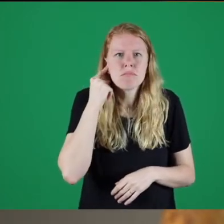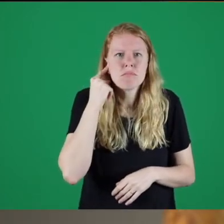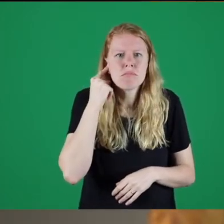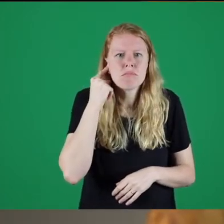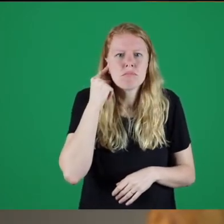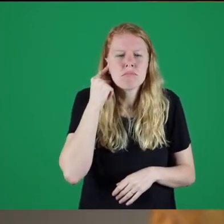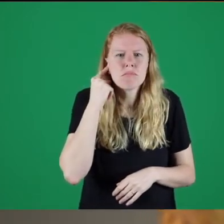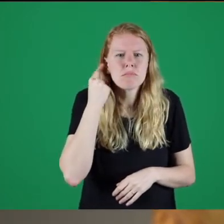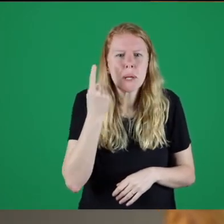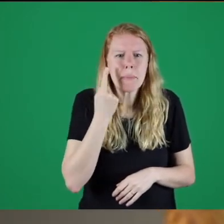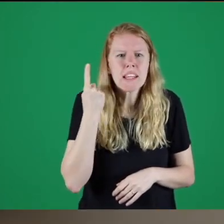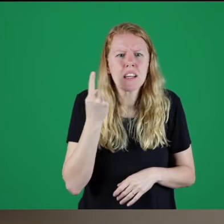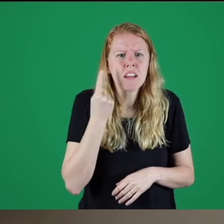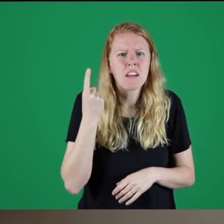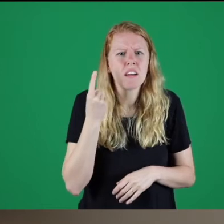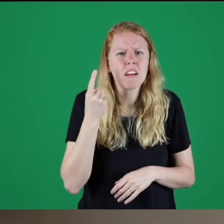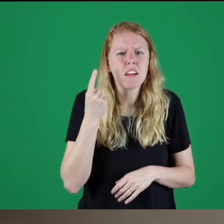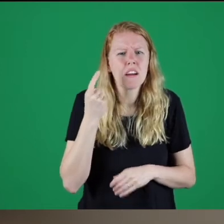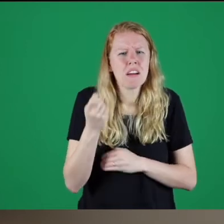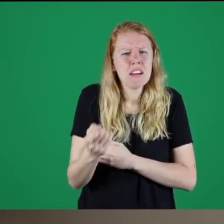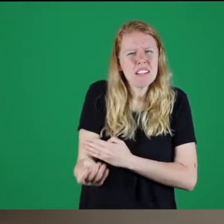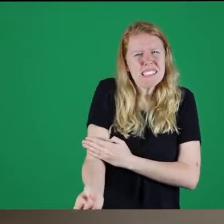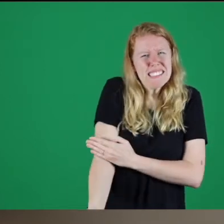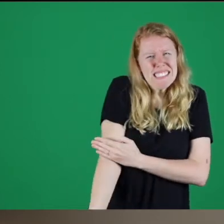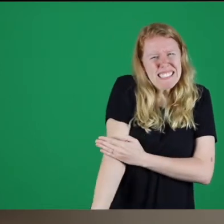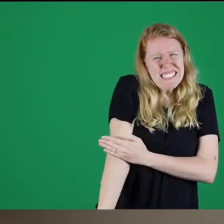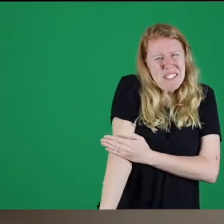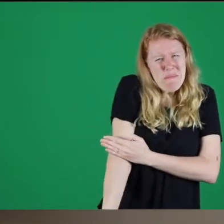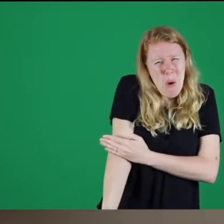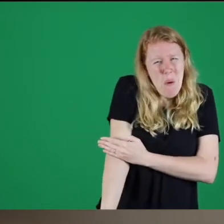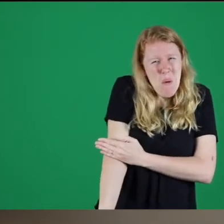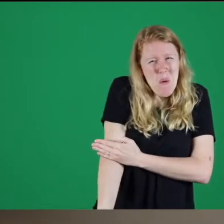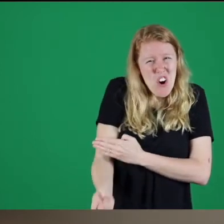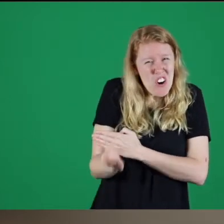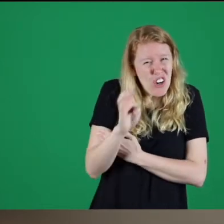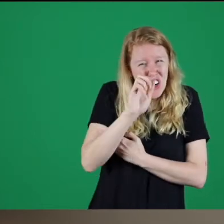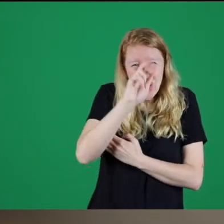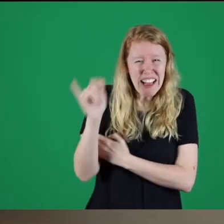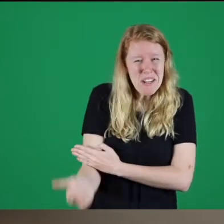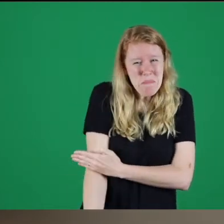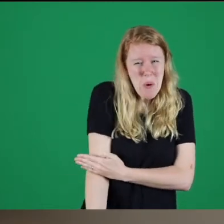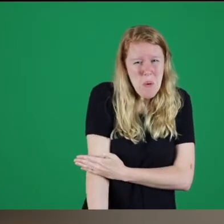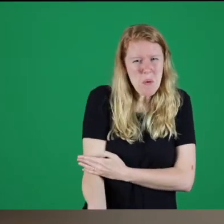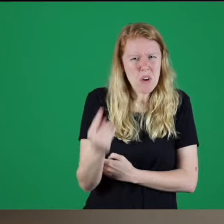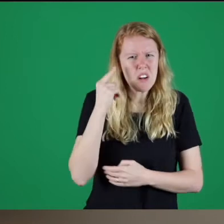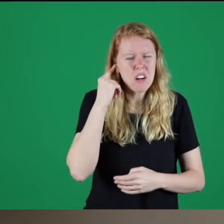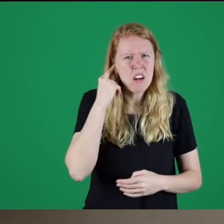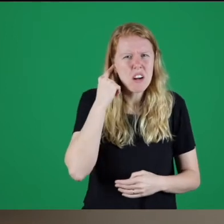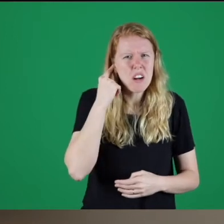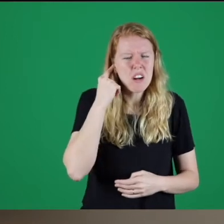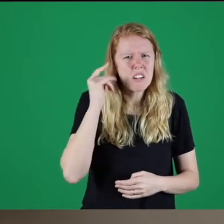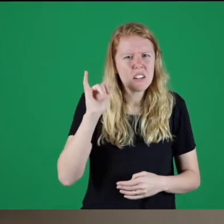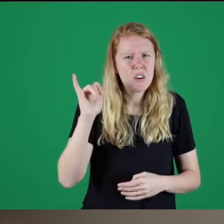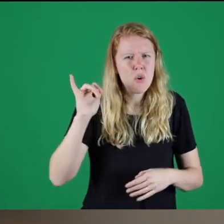something. They heard something, and it was early in the morning, late at night, early in the morning. They heard a sound. It